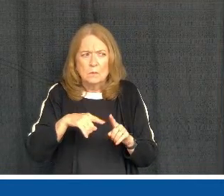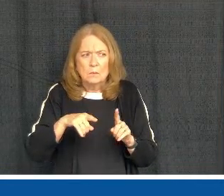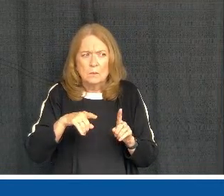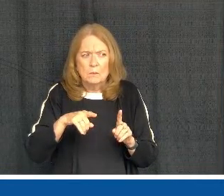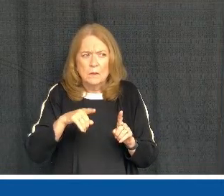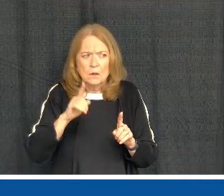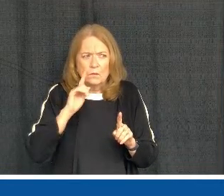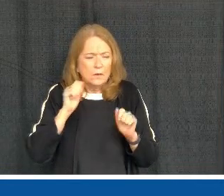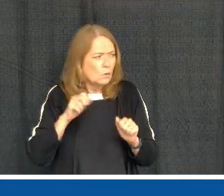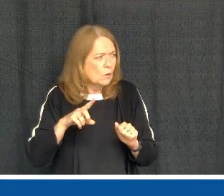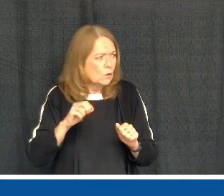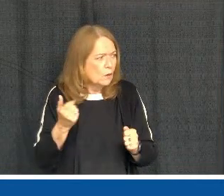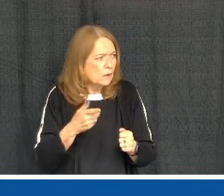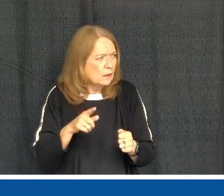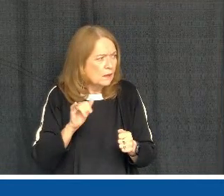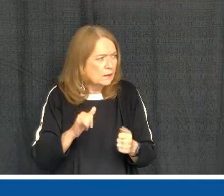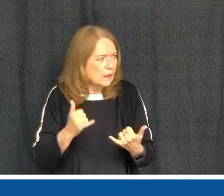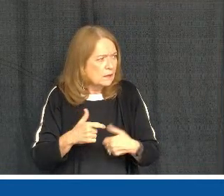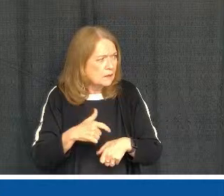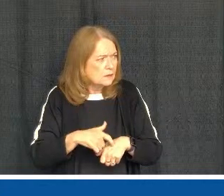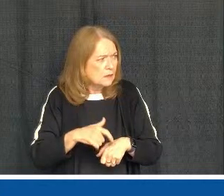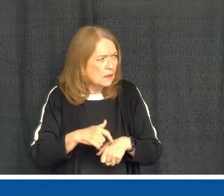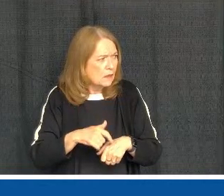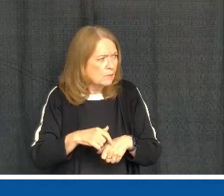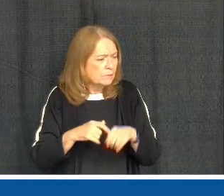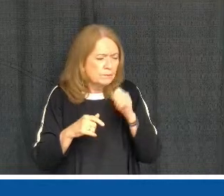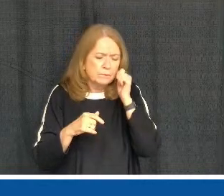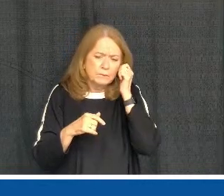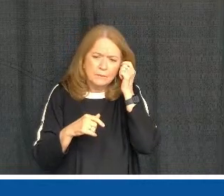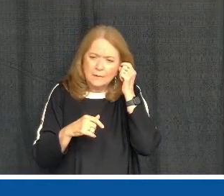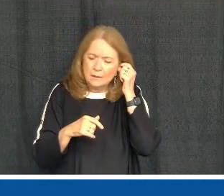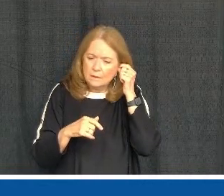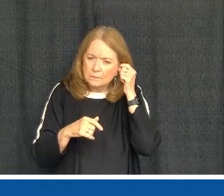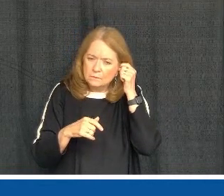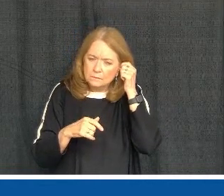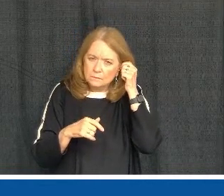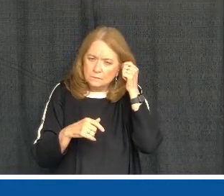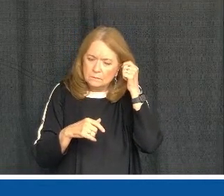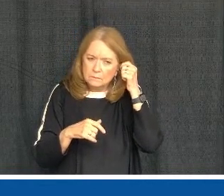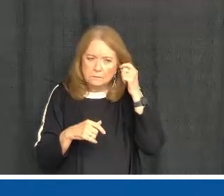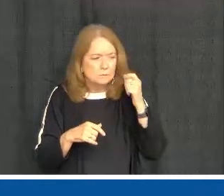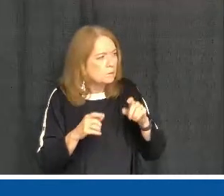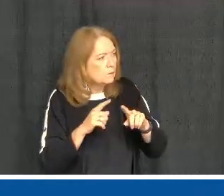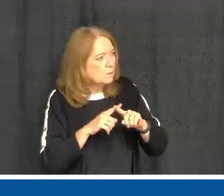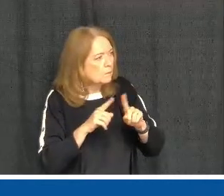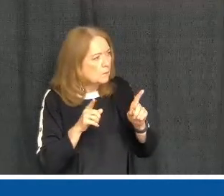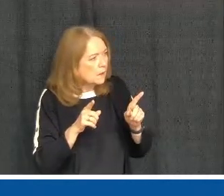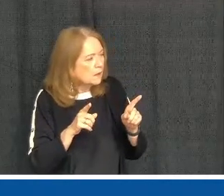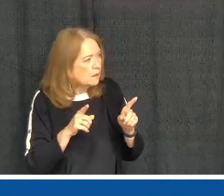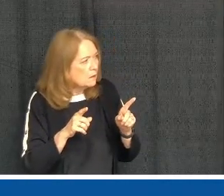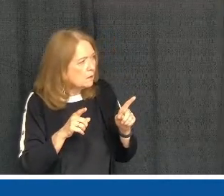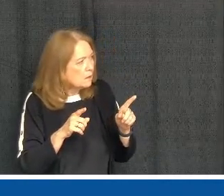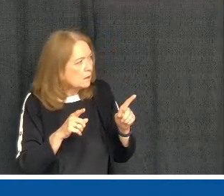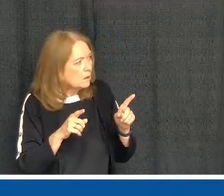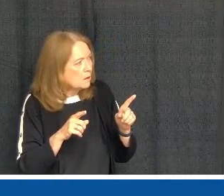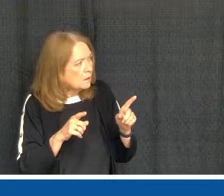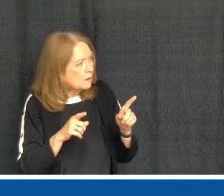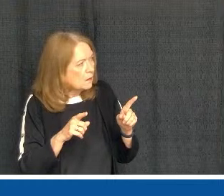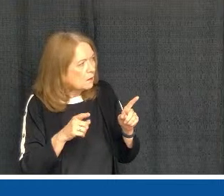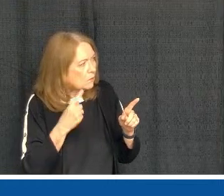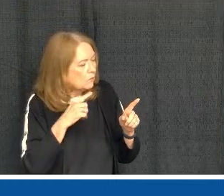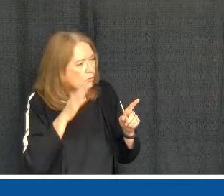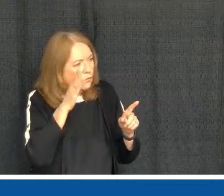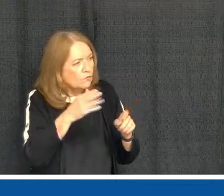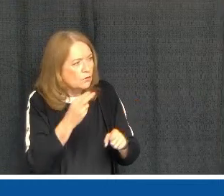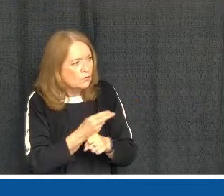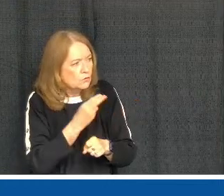it at this time. It's just a small dead end right there. Okay, but if it's not abandoned for future use,